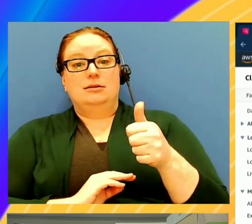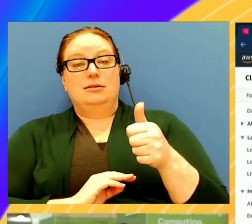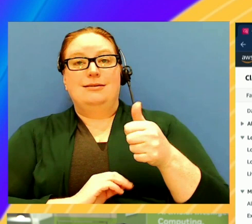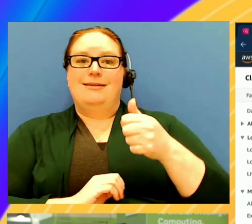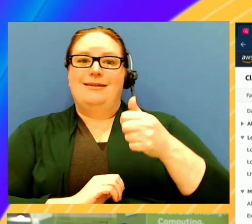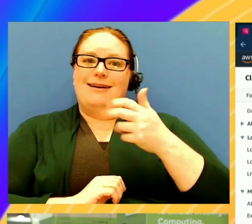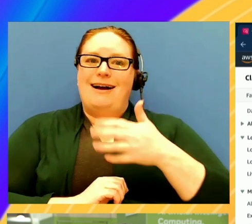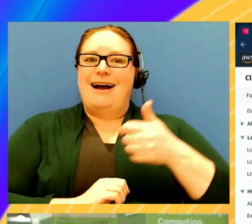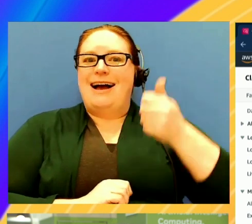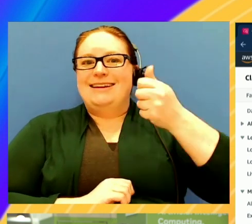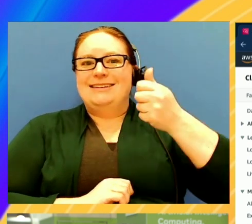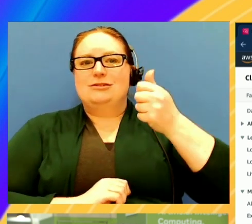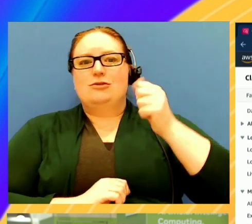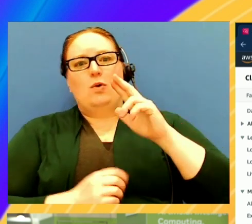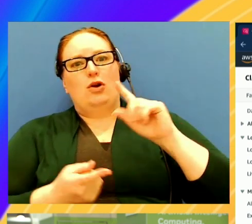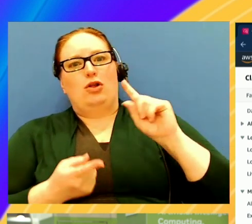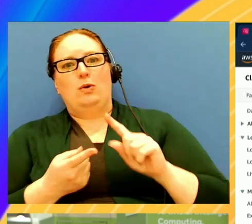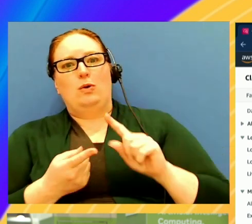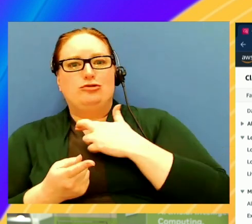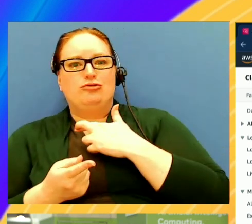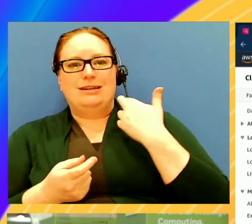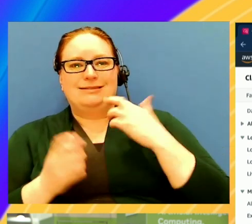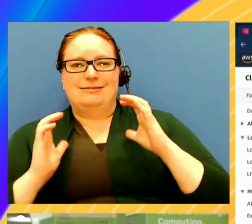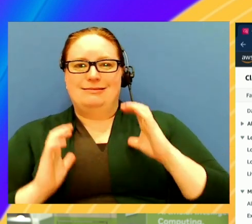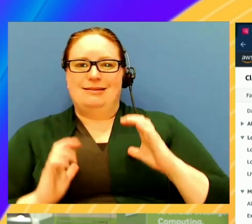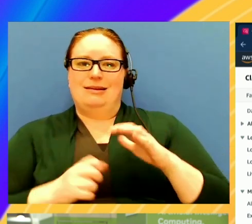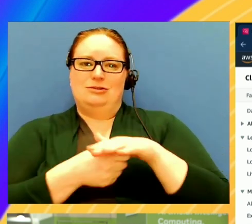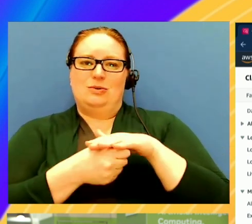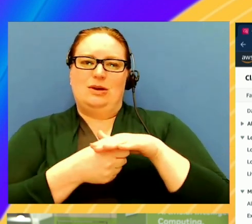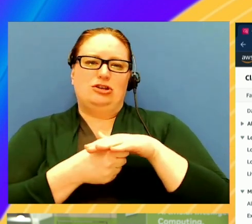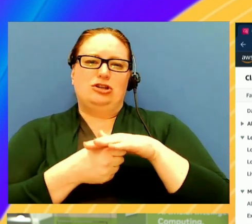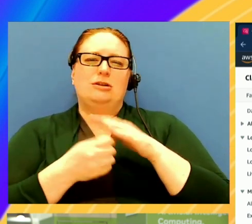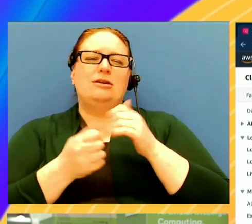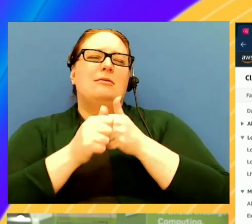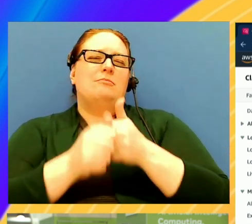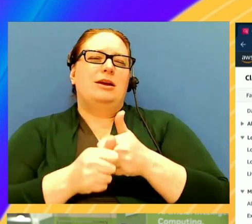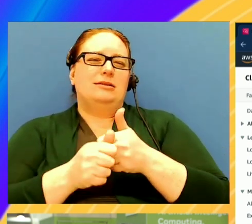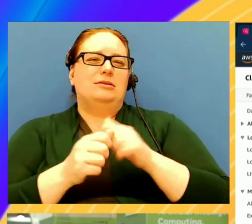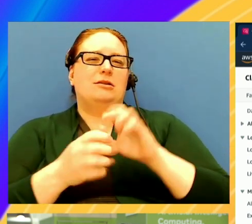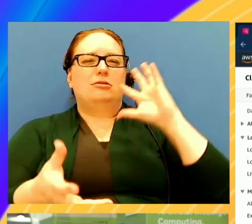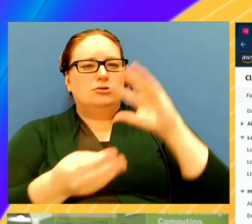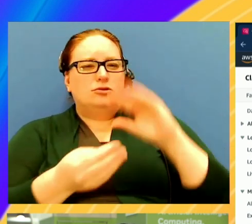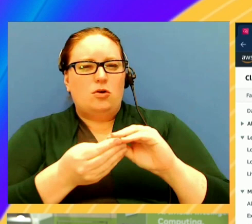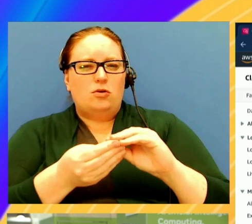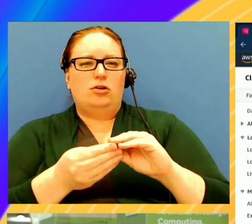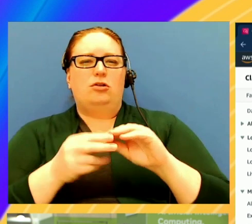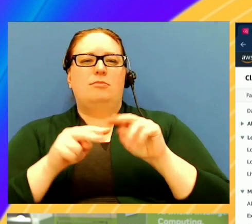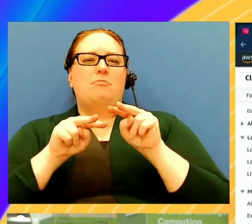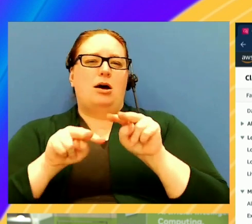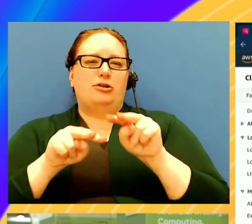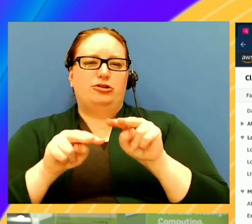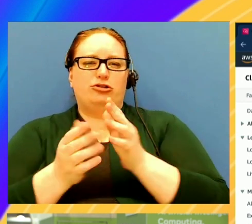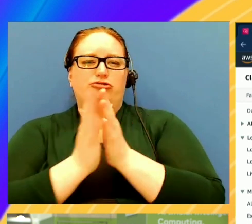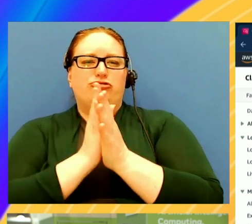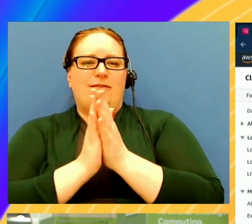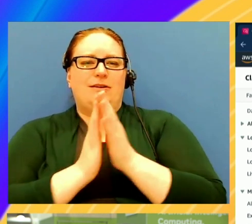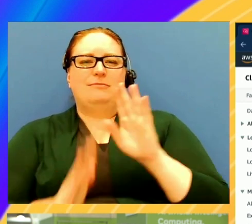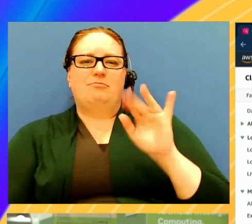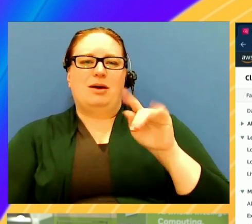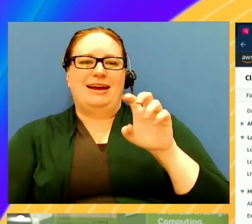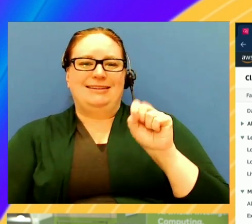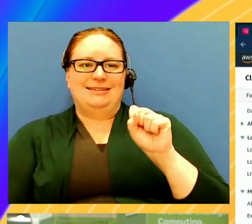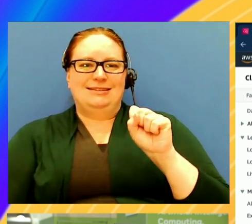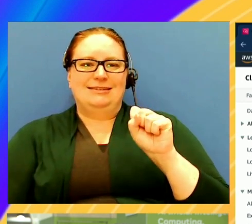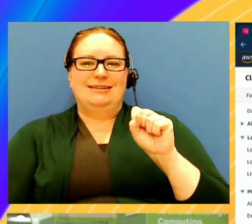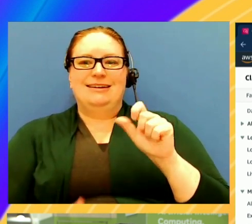highest or lowest client locations based on total monitored traffic bytes. And if you toggle over the drop-down, you can